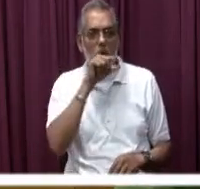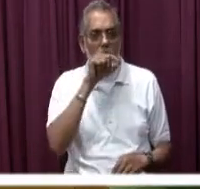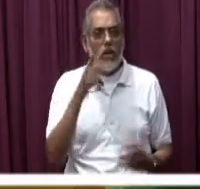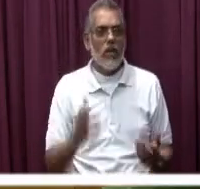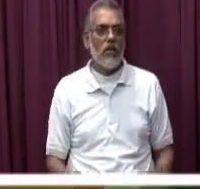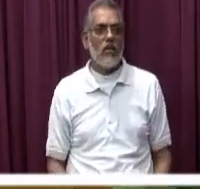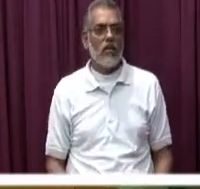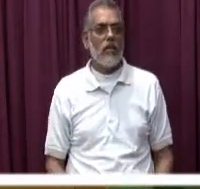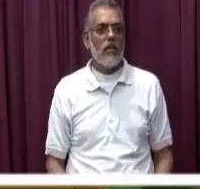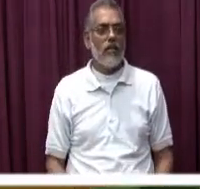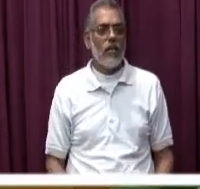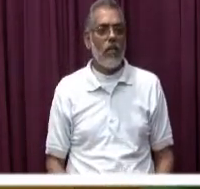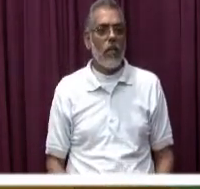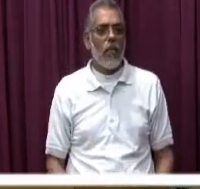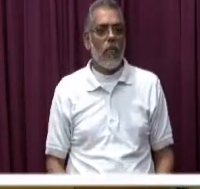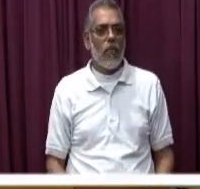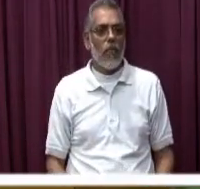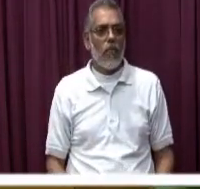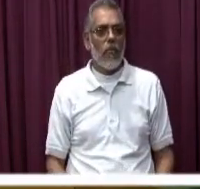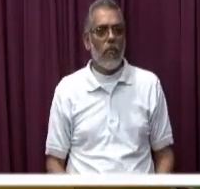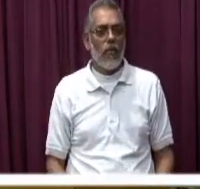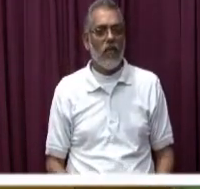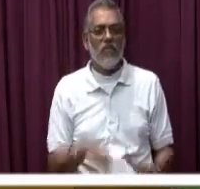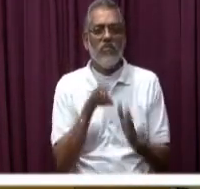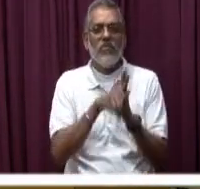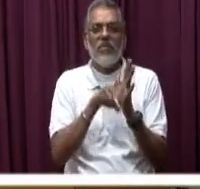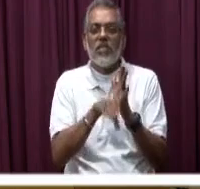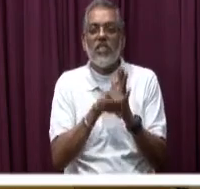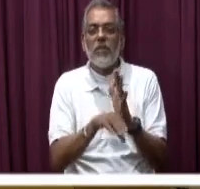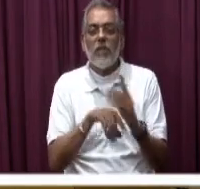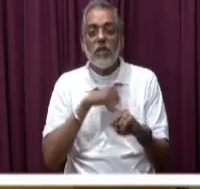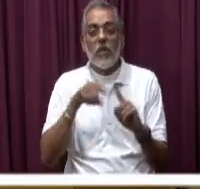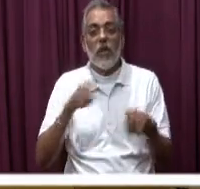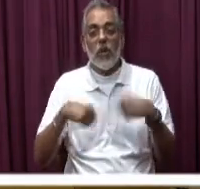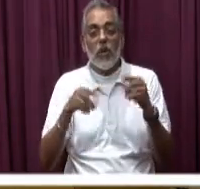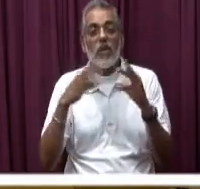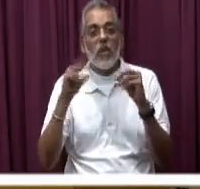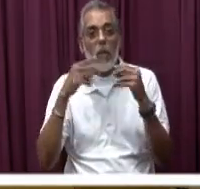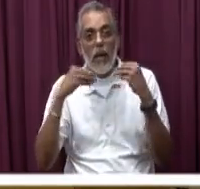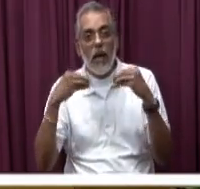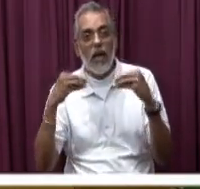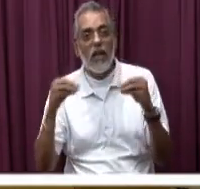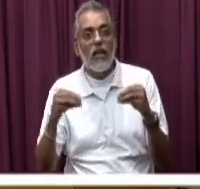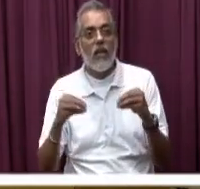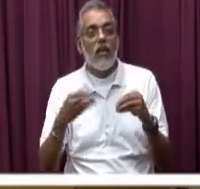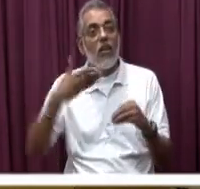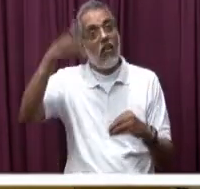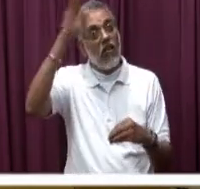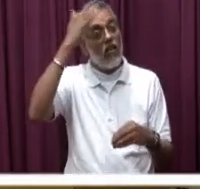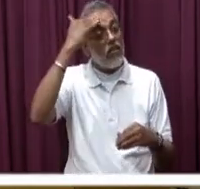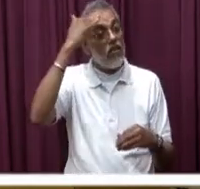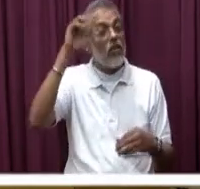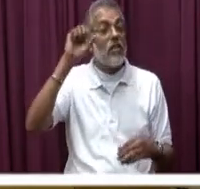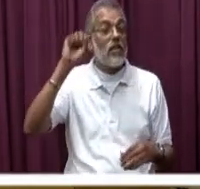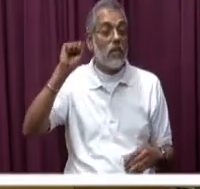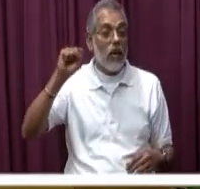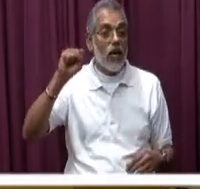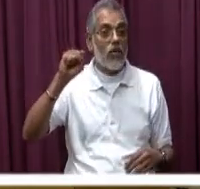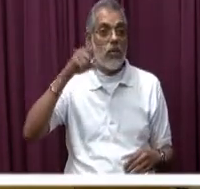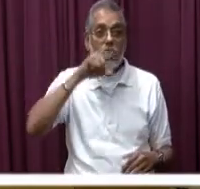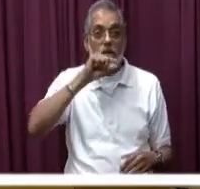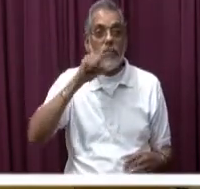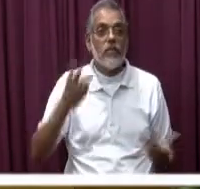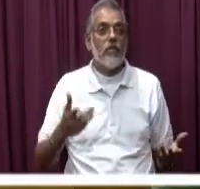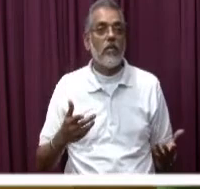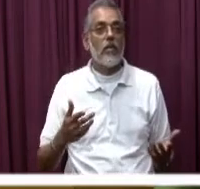sparrow, you know, is the cheapest thing, and yet God knows the sparrow. God knows the